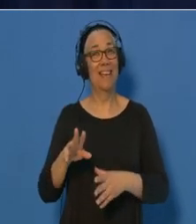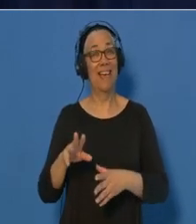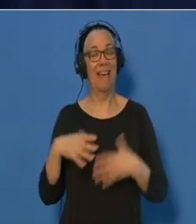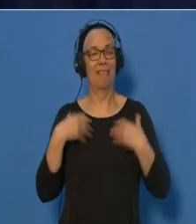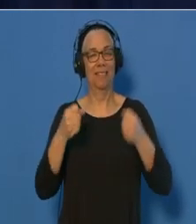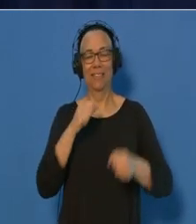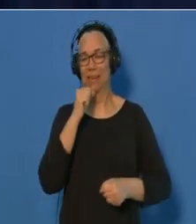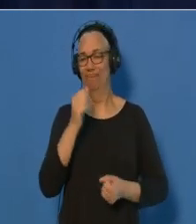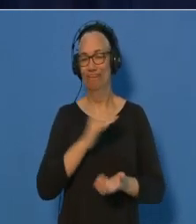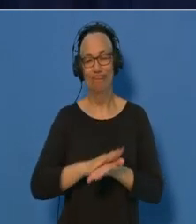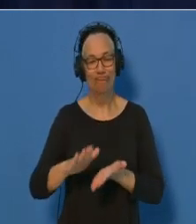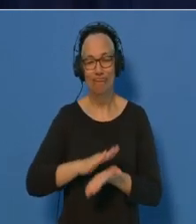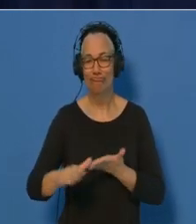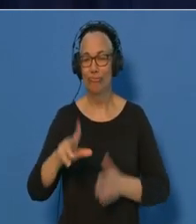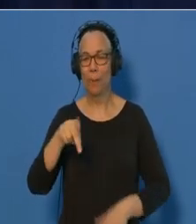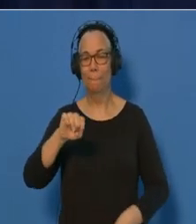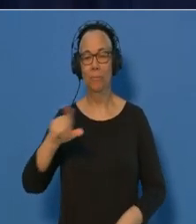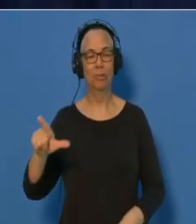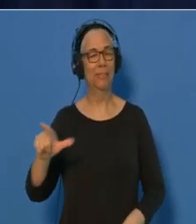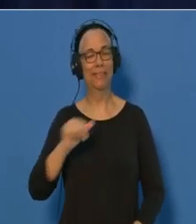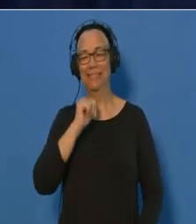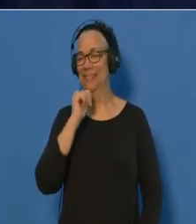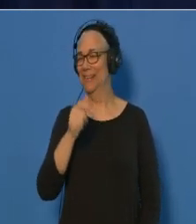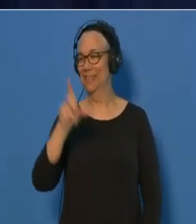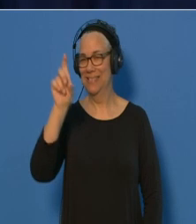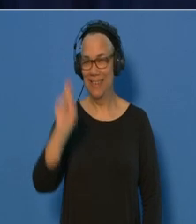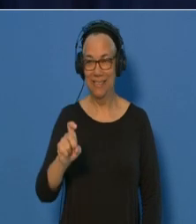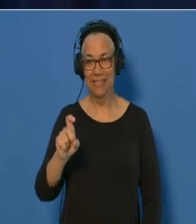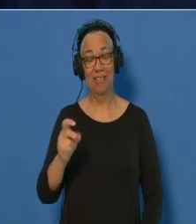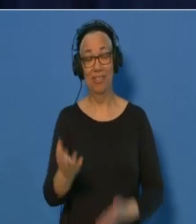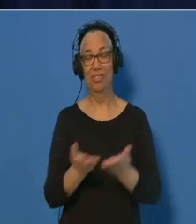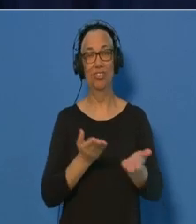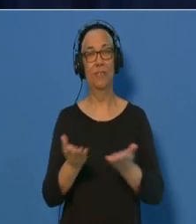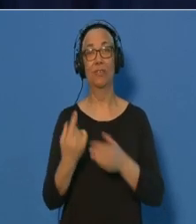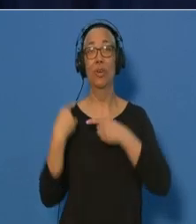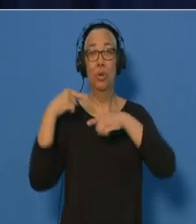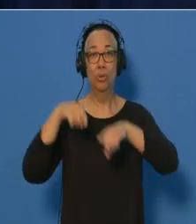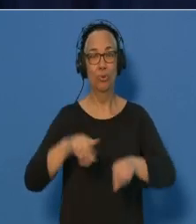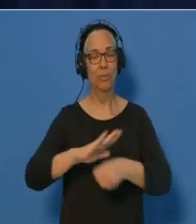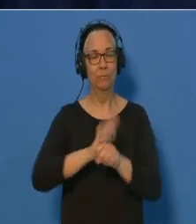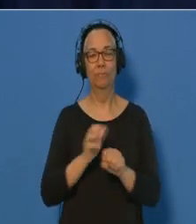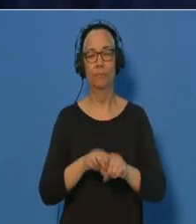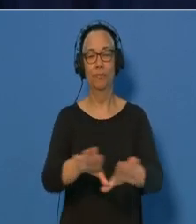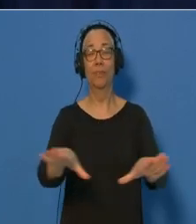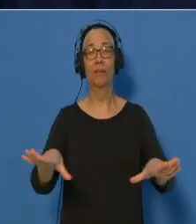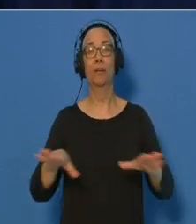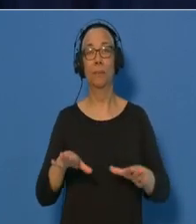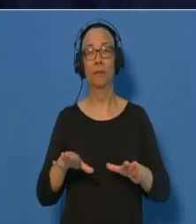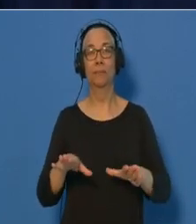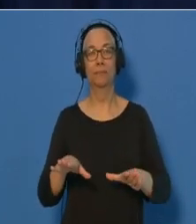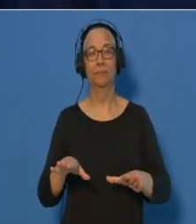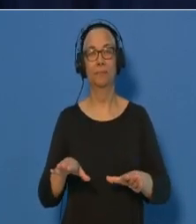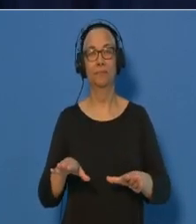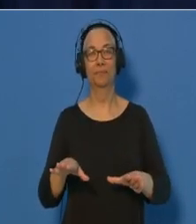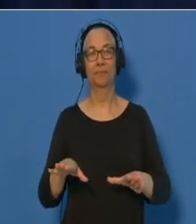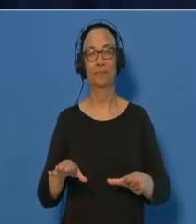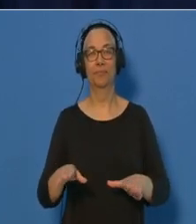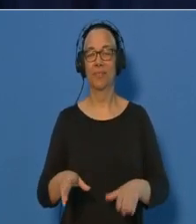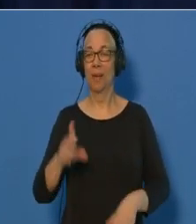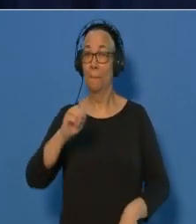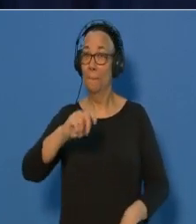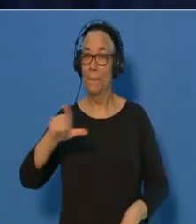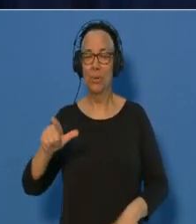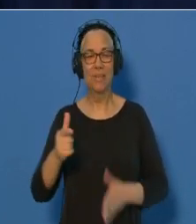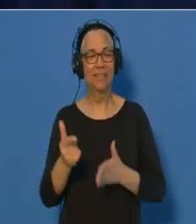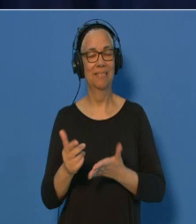is not and will not be deemed an essential service during this COVID-19 shelter-in-place period. Pool cleaning companies